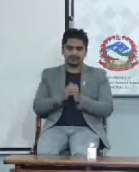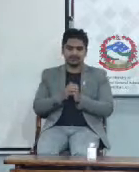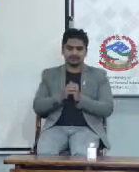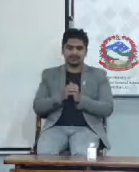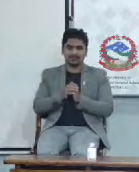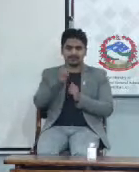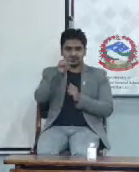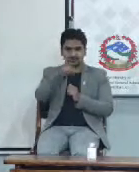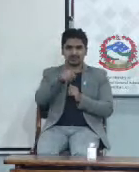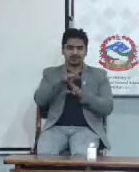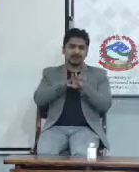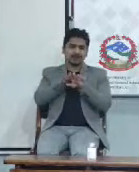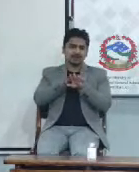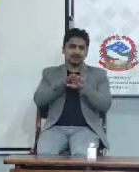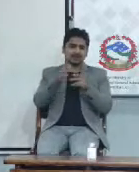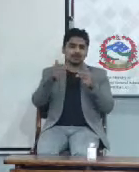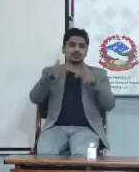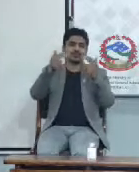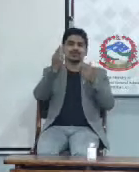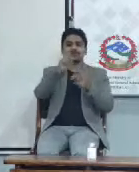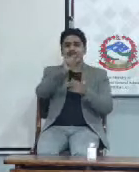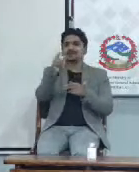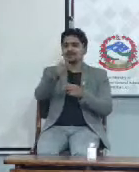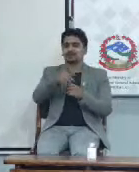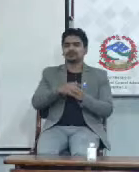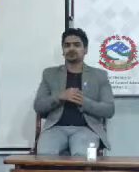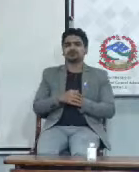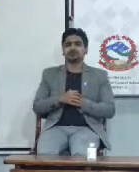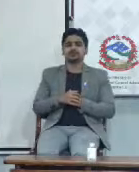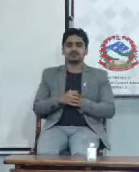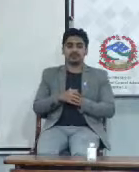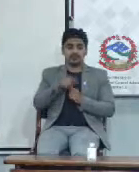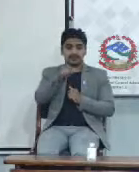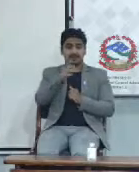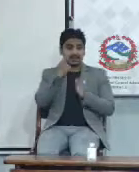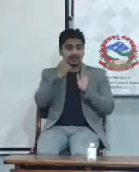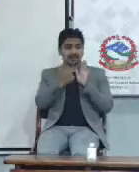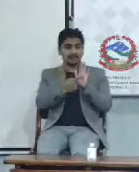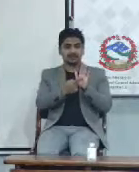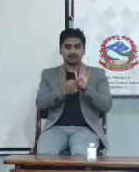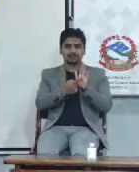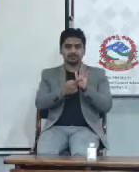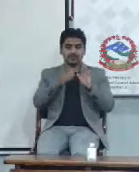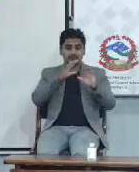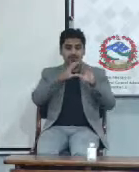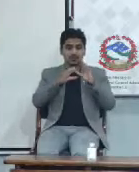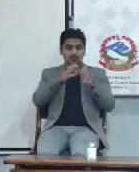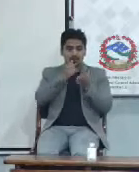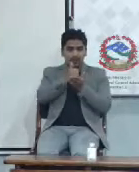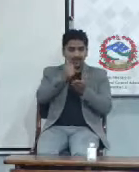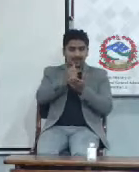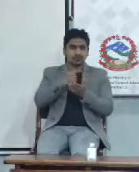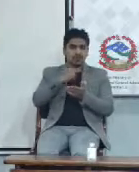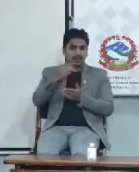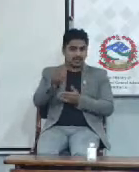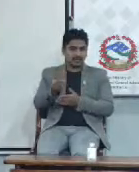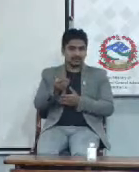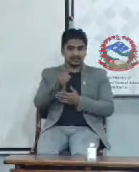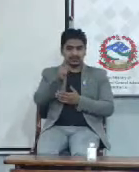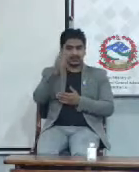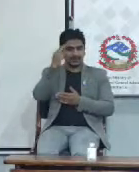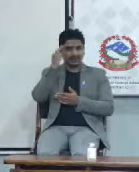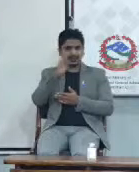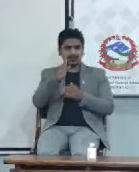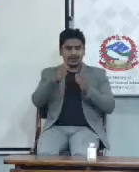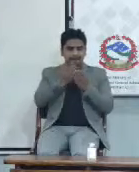In terms of condolation, there was a congratulation. So what happens? One reporter's news is